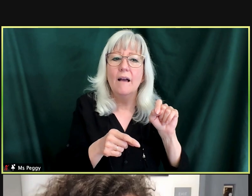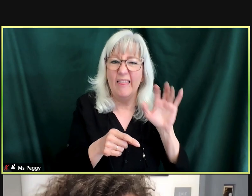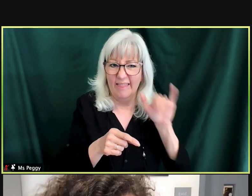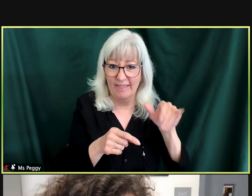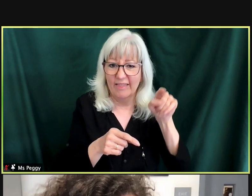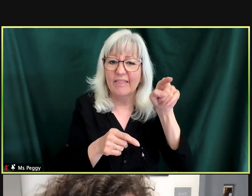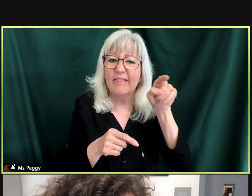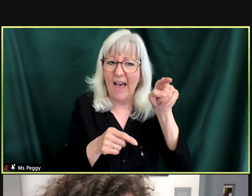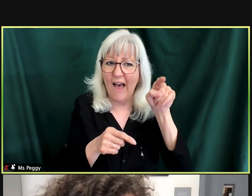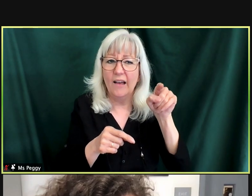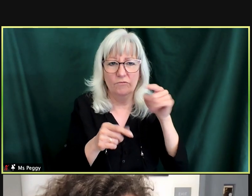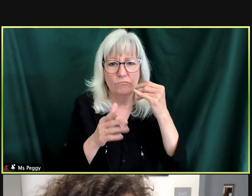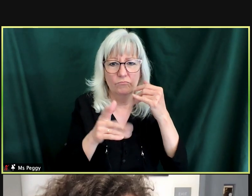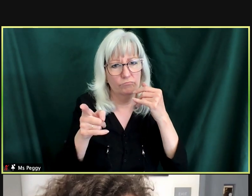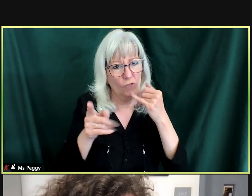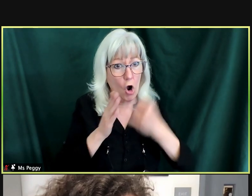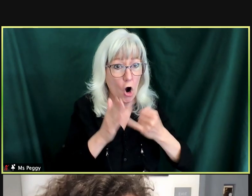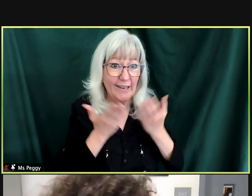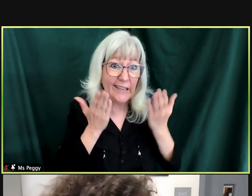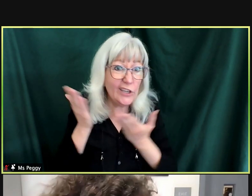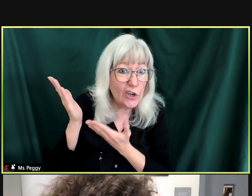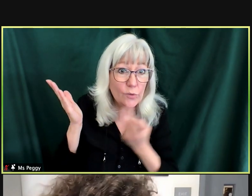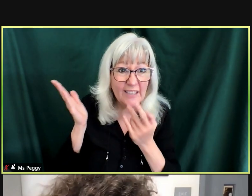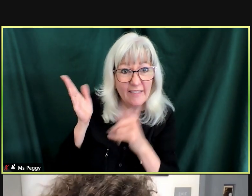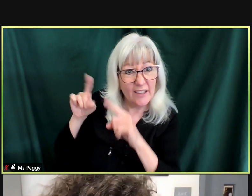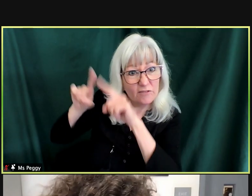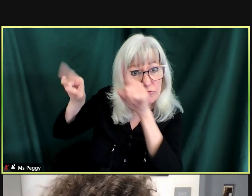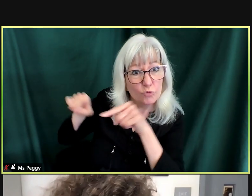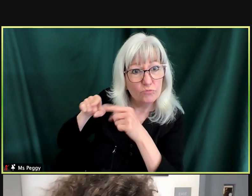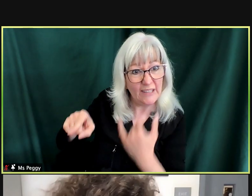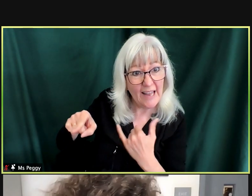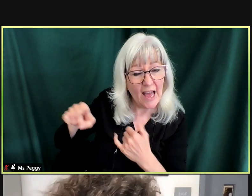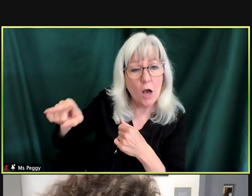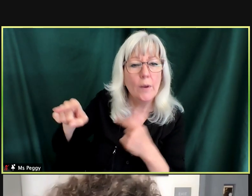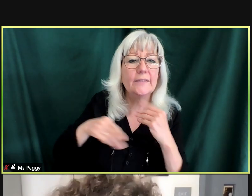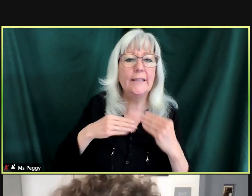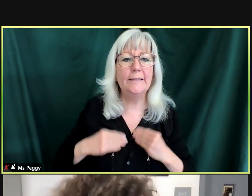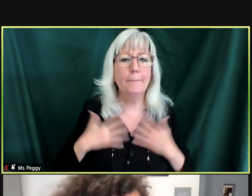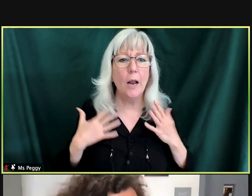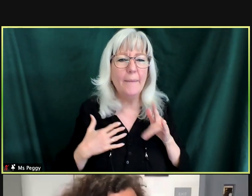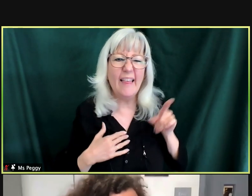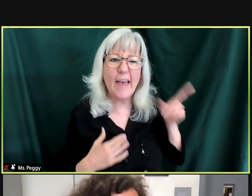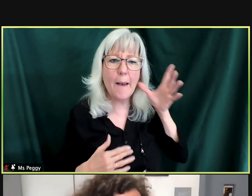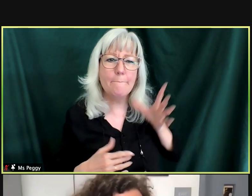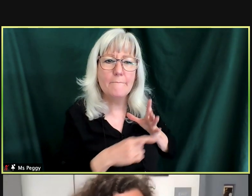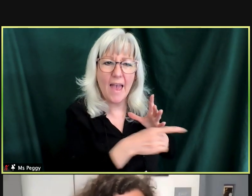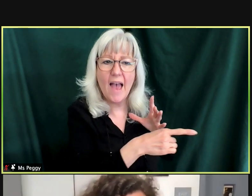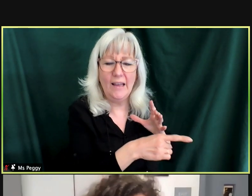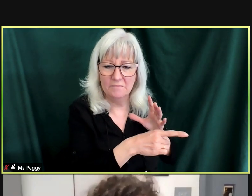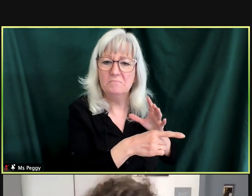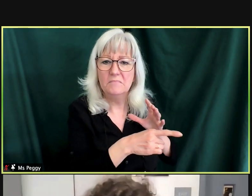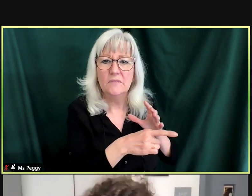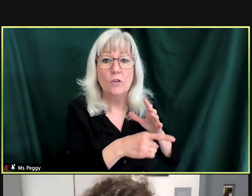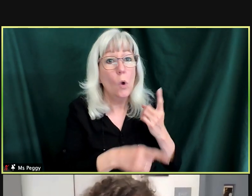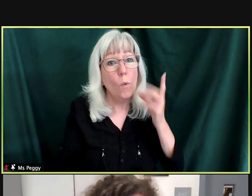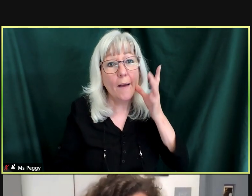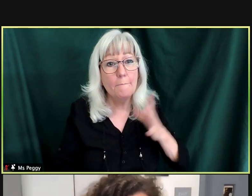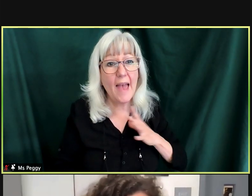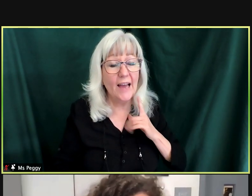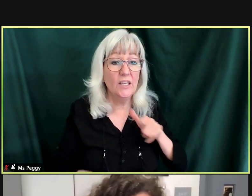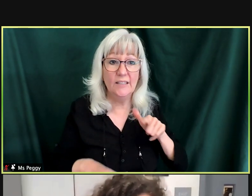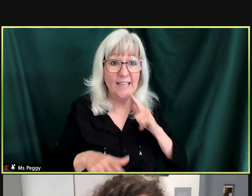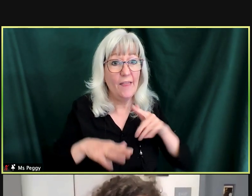Millet, who painted farmers working in fields. And this guy is walking through the field and his arm is out